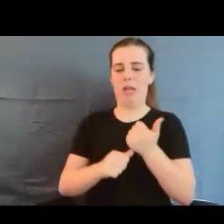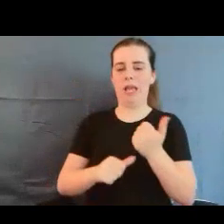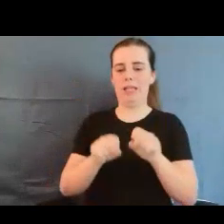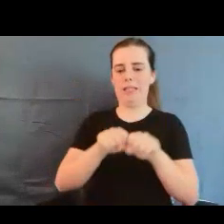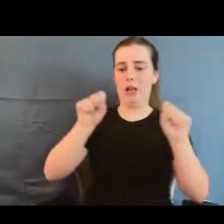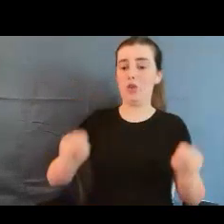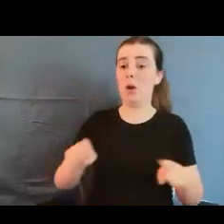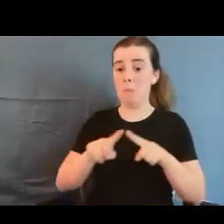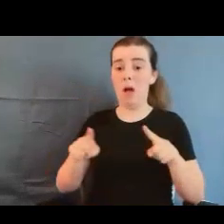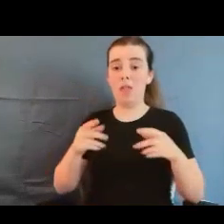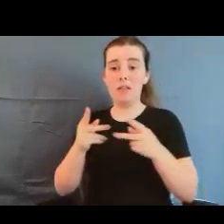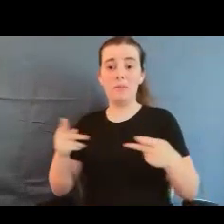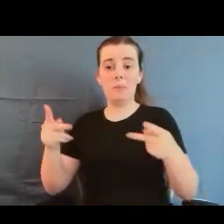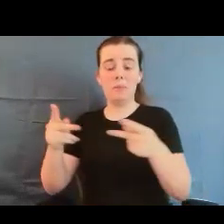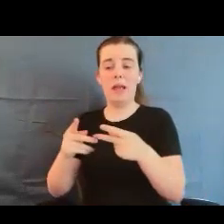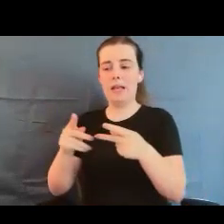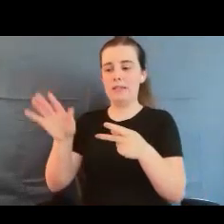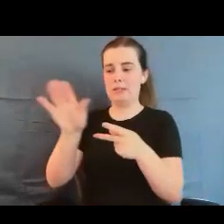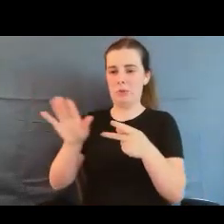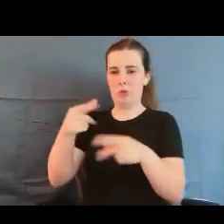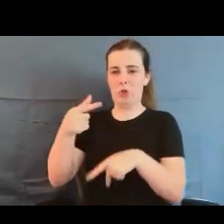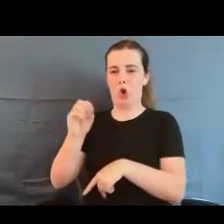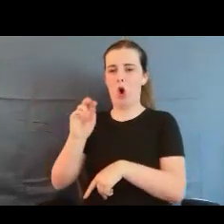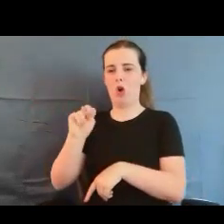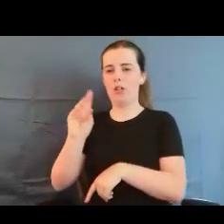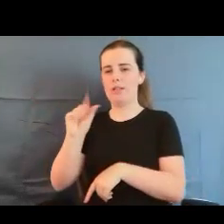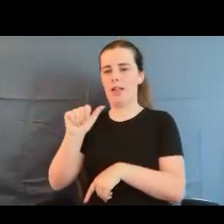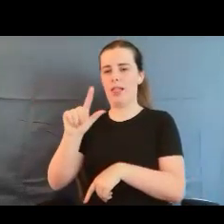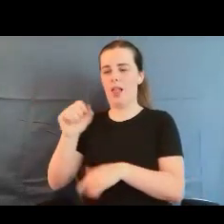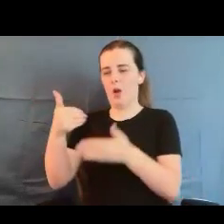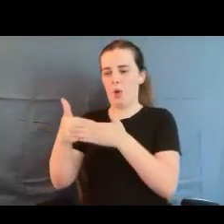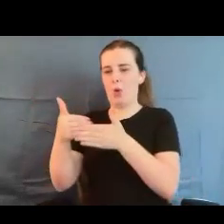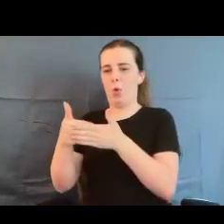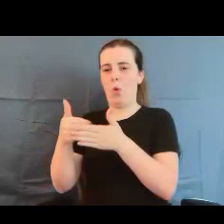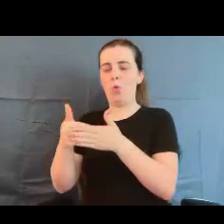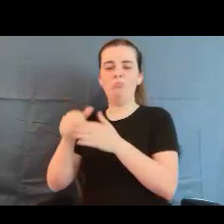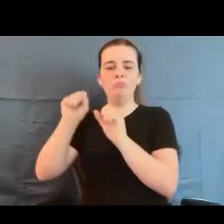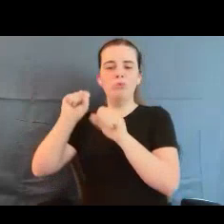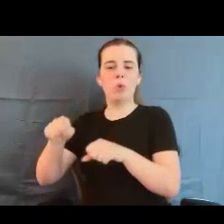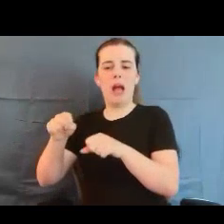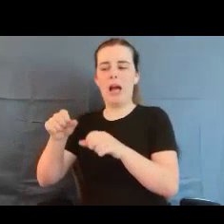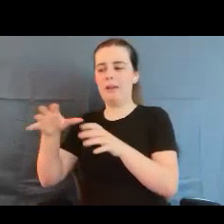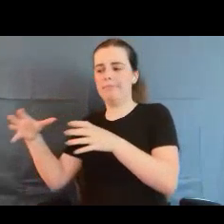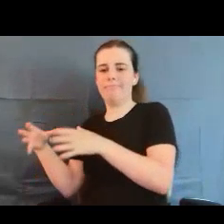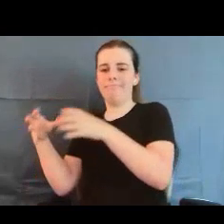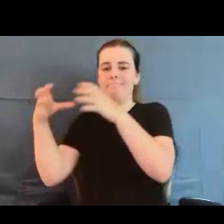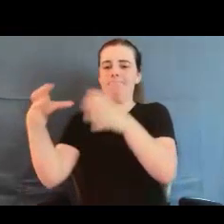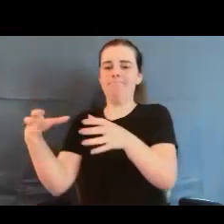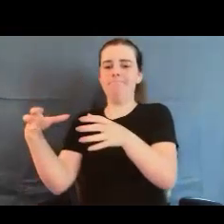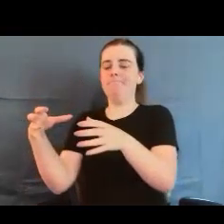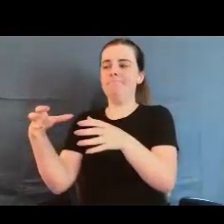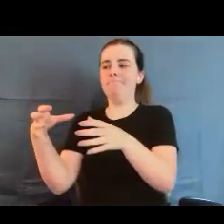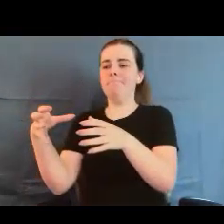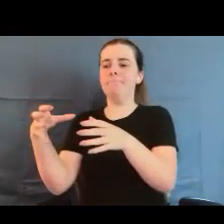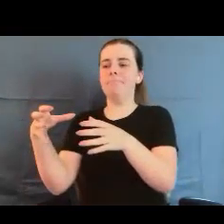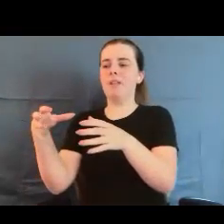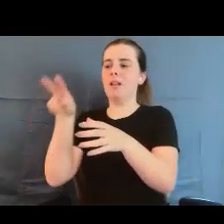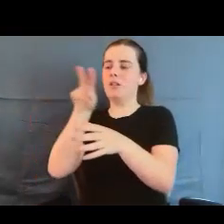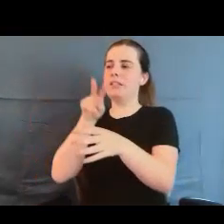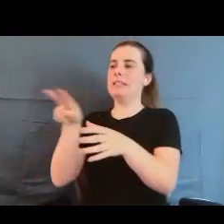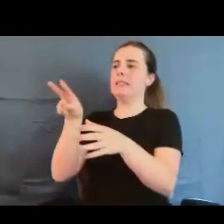like they're right under the gondola or somewhere around there, and they'll be able to see you. And it just can be nice to see your crew early on before they have to take the